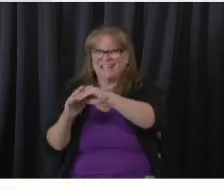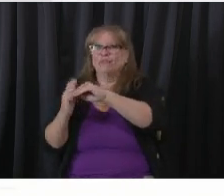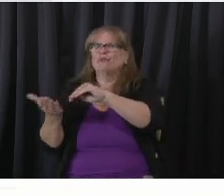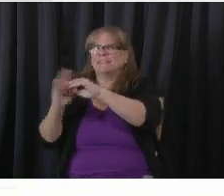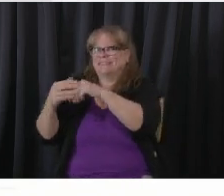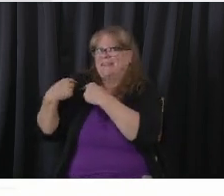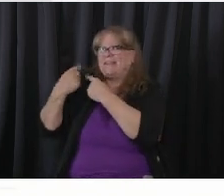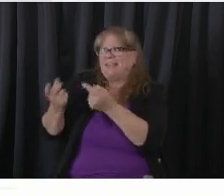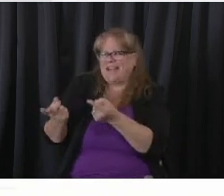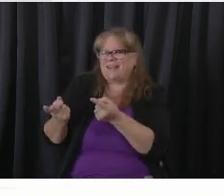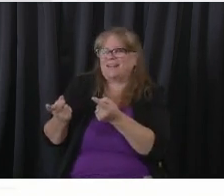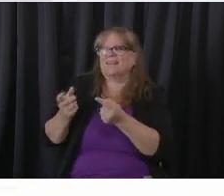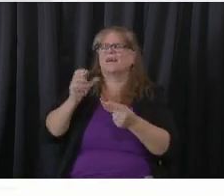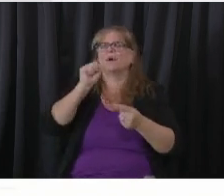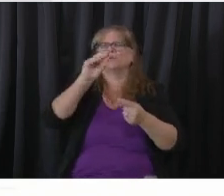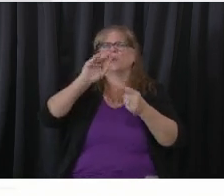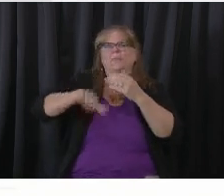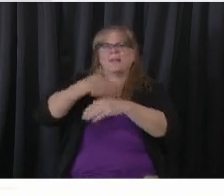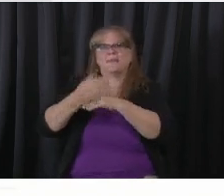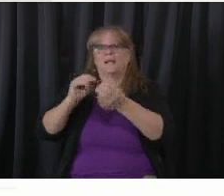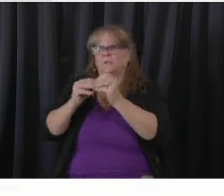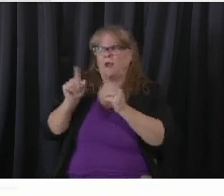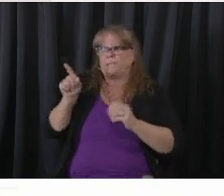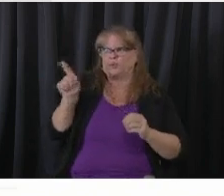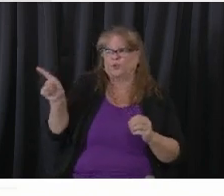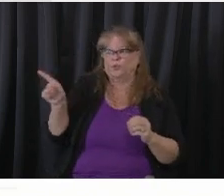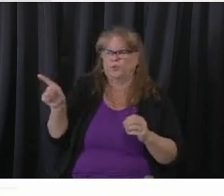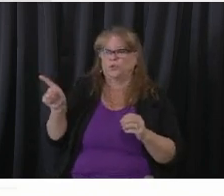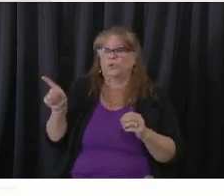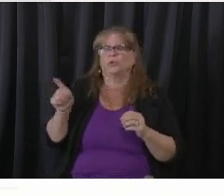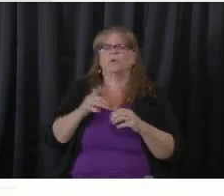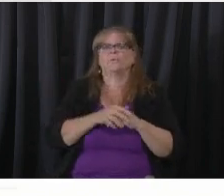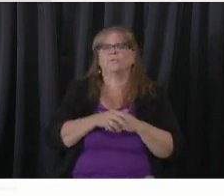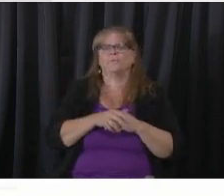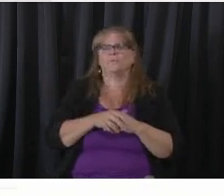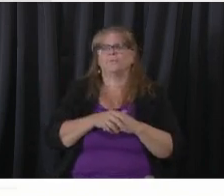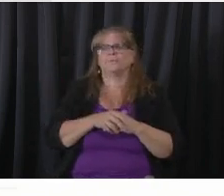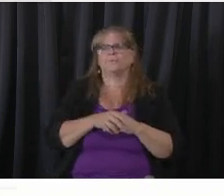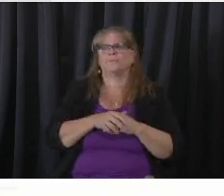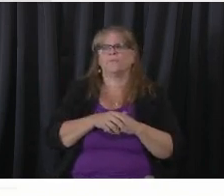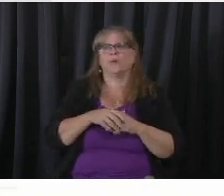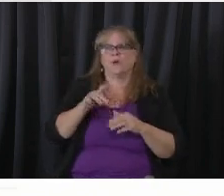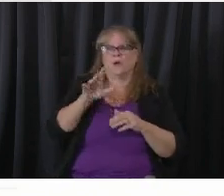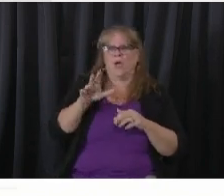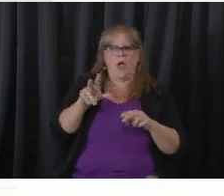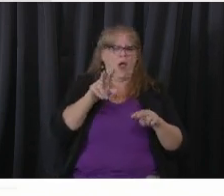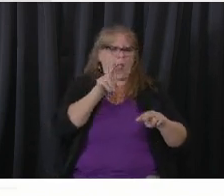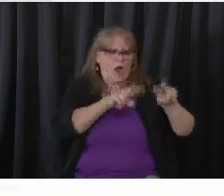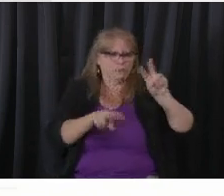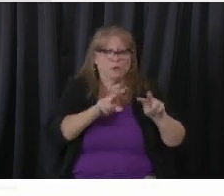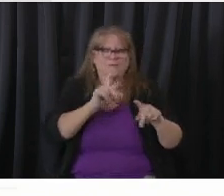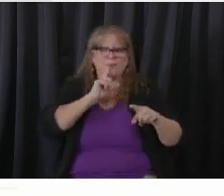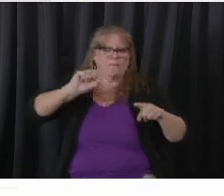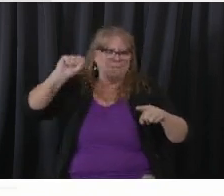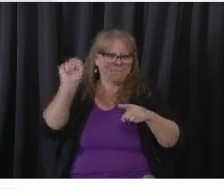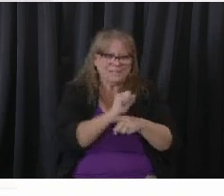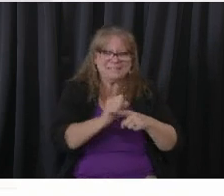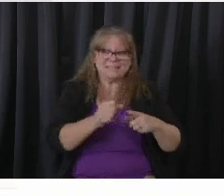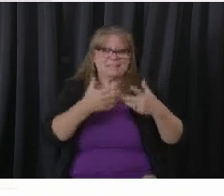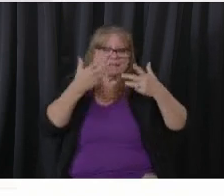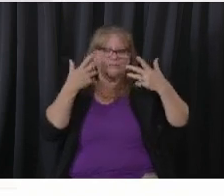you observed hospitalizations compared to projected hospitalizations based on our modeling work. So if you look at the black line and track that